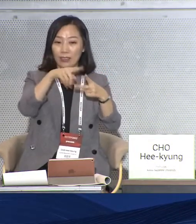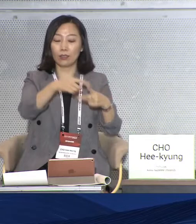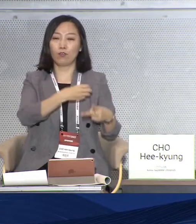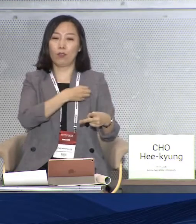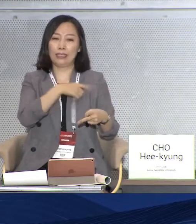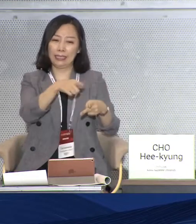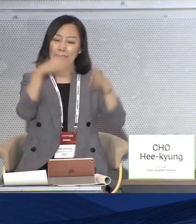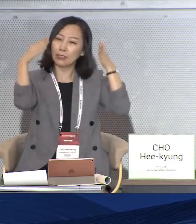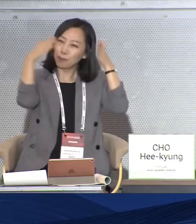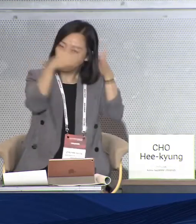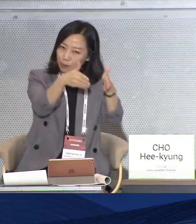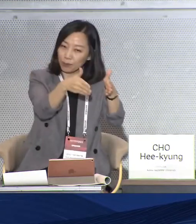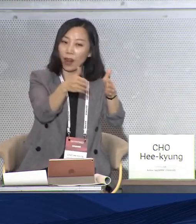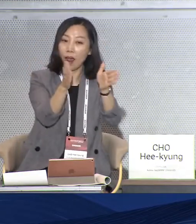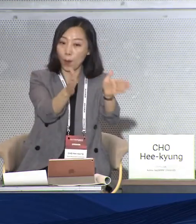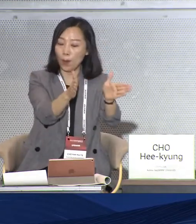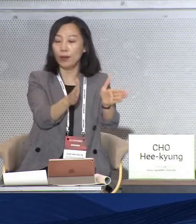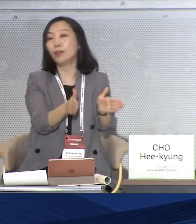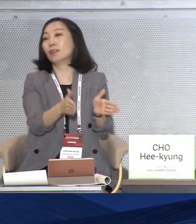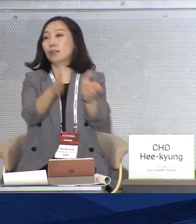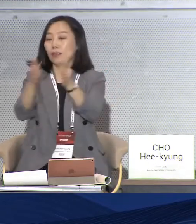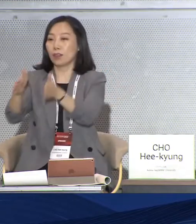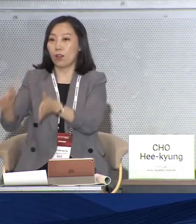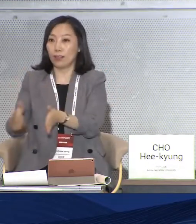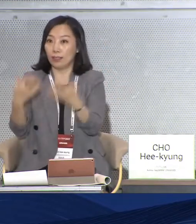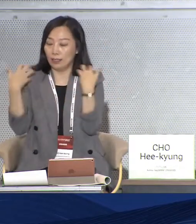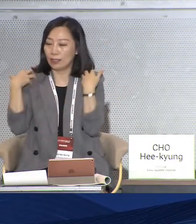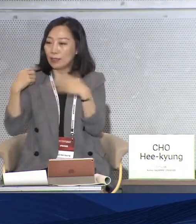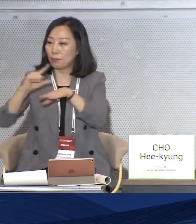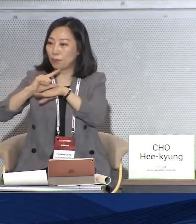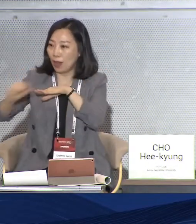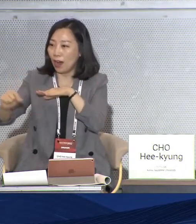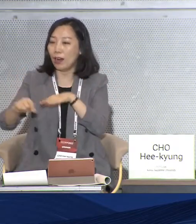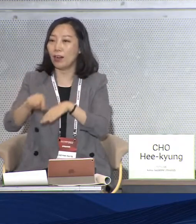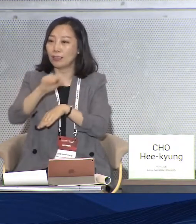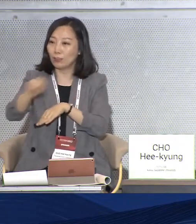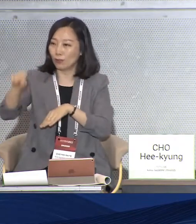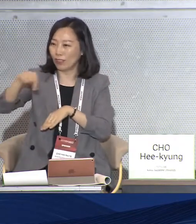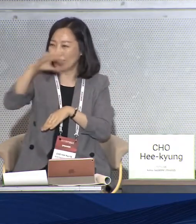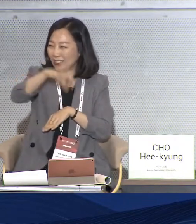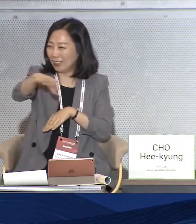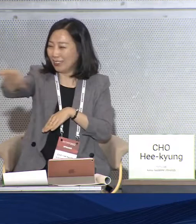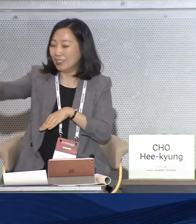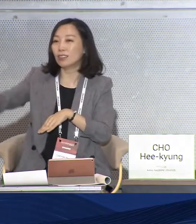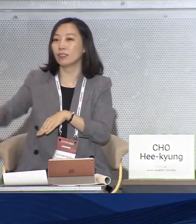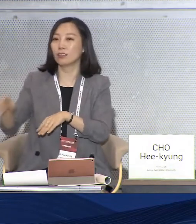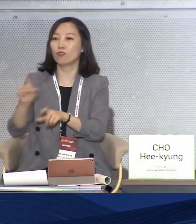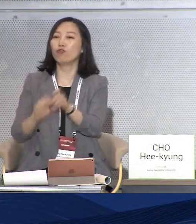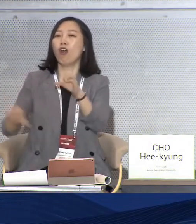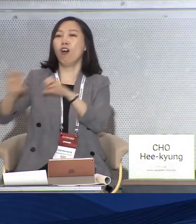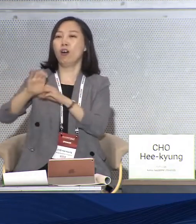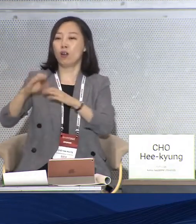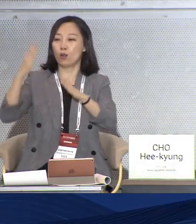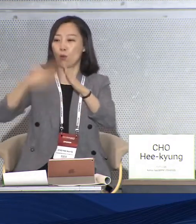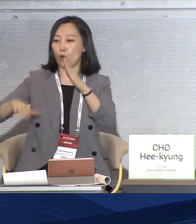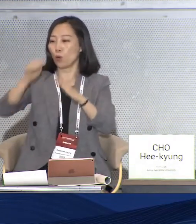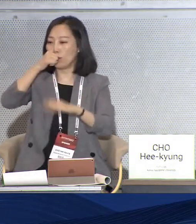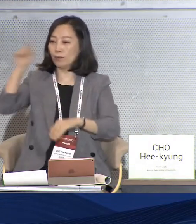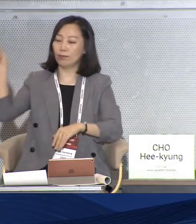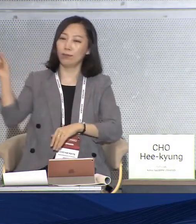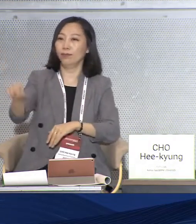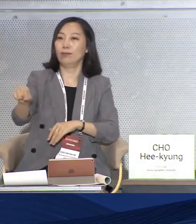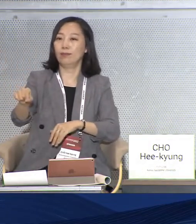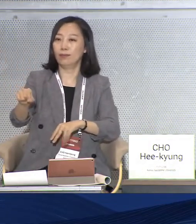So when it comes to sign language interpretation centers, what they do and what